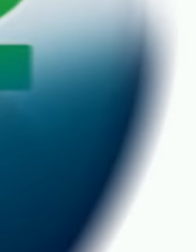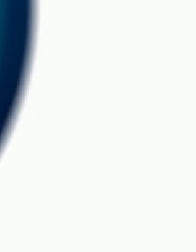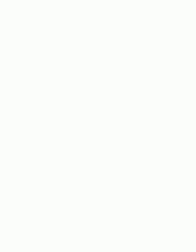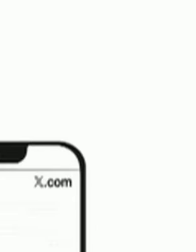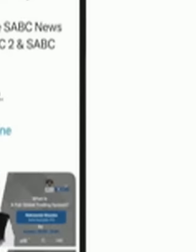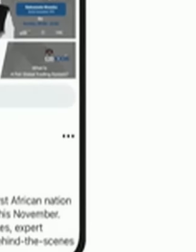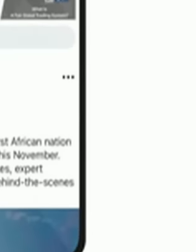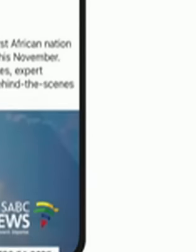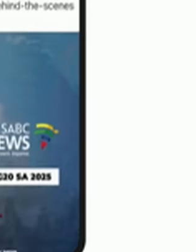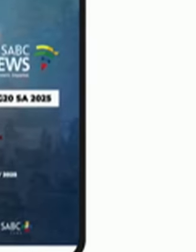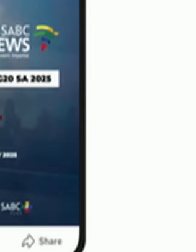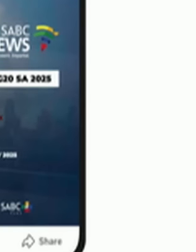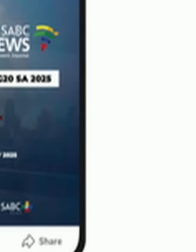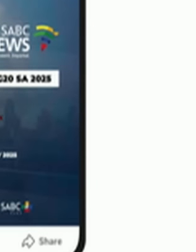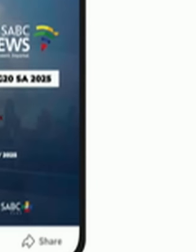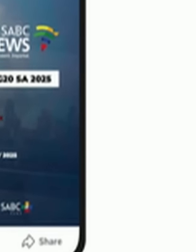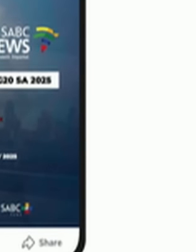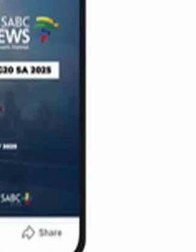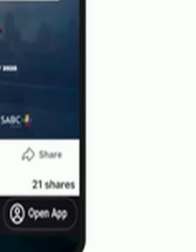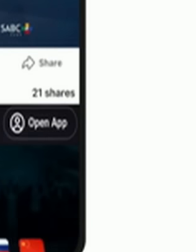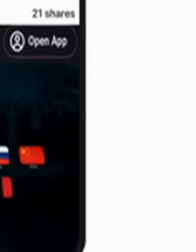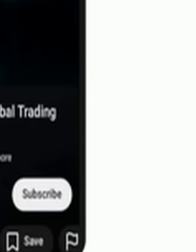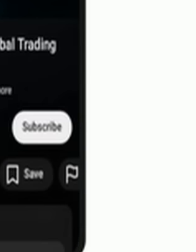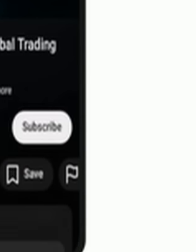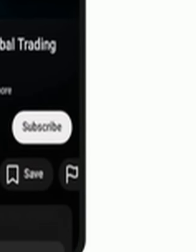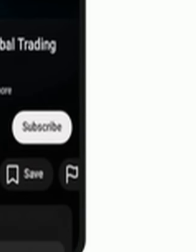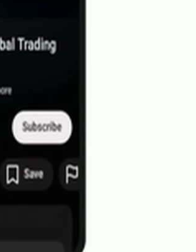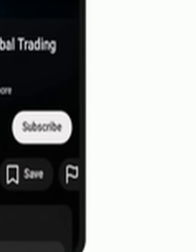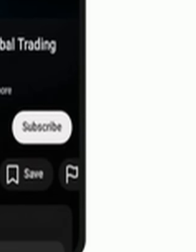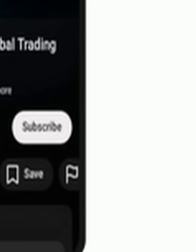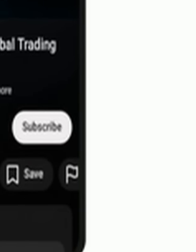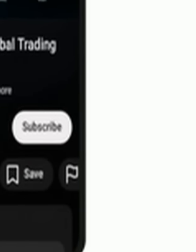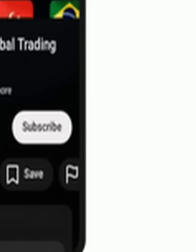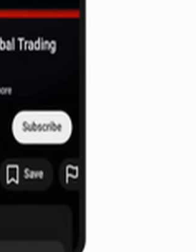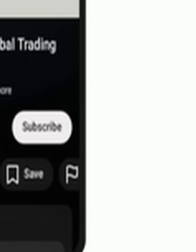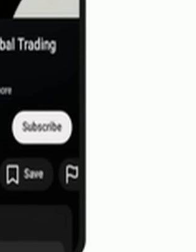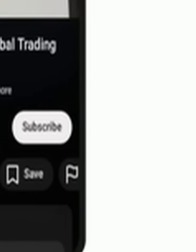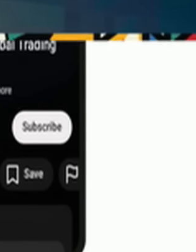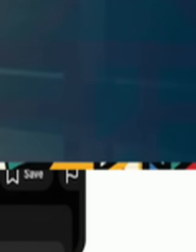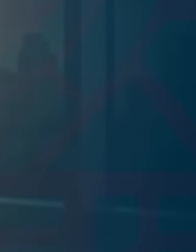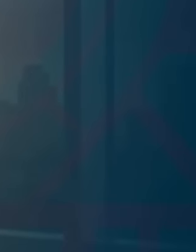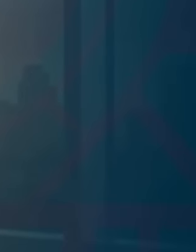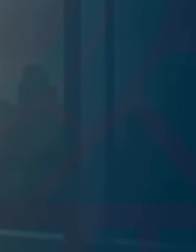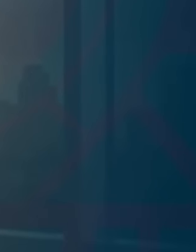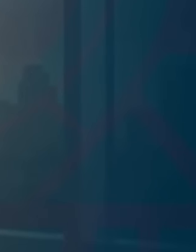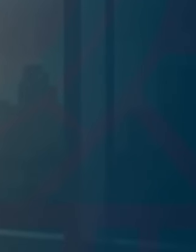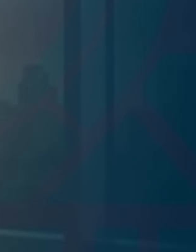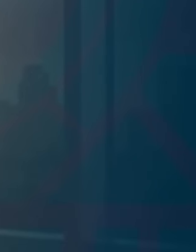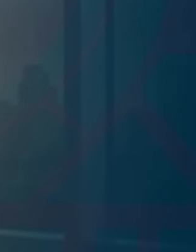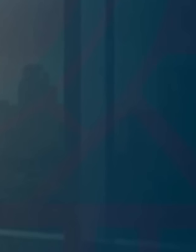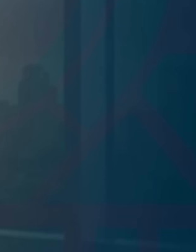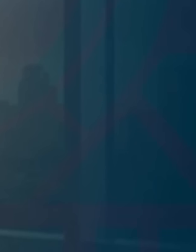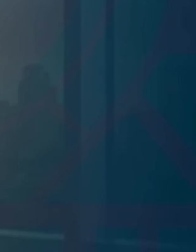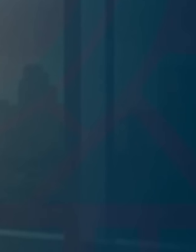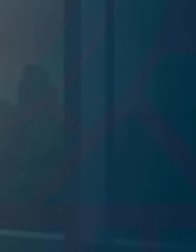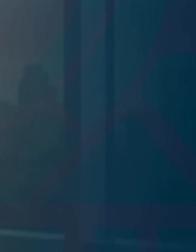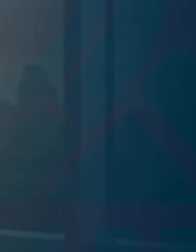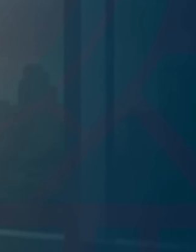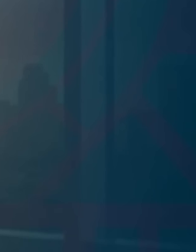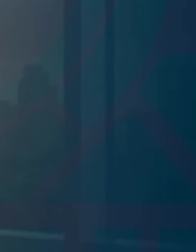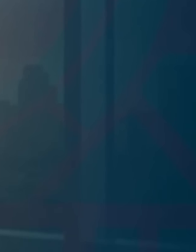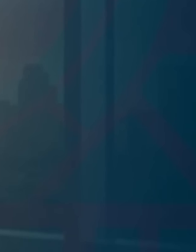3. Etela dikgokaganyo tša leago le kanale ya G20 pop-up. G20 South Africa